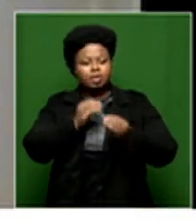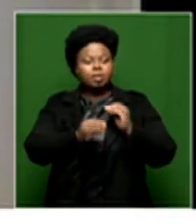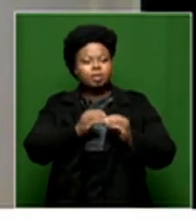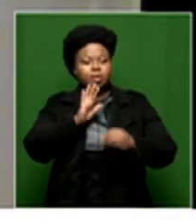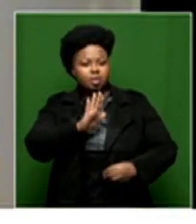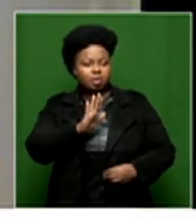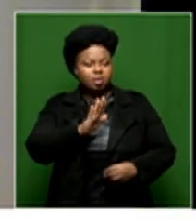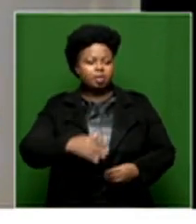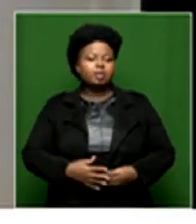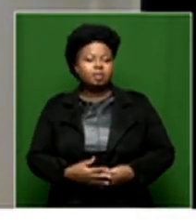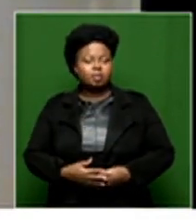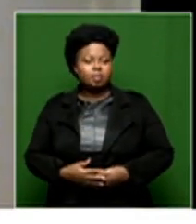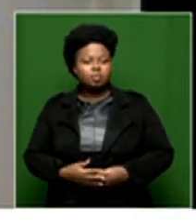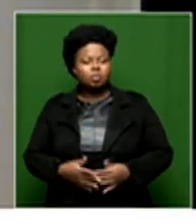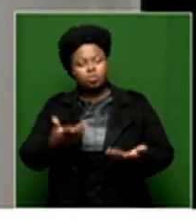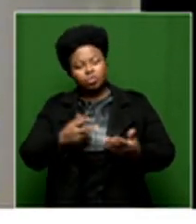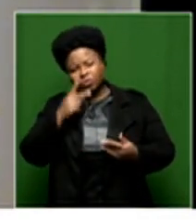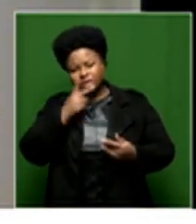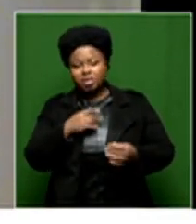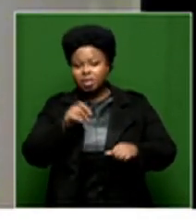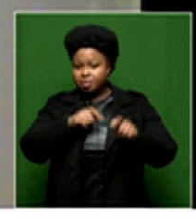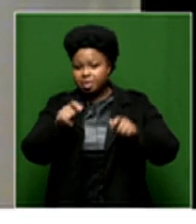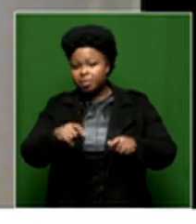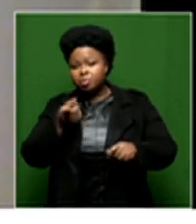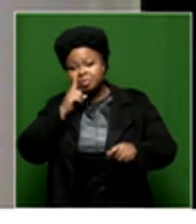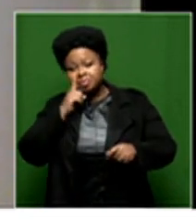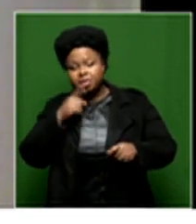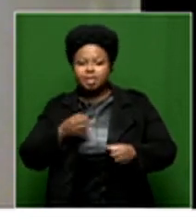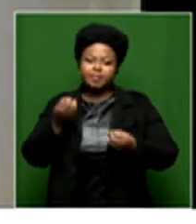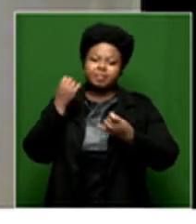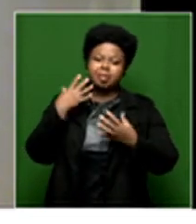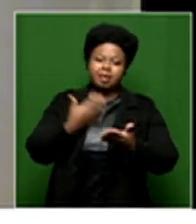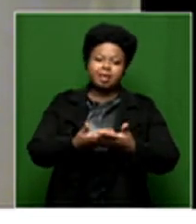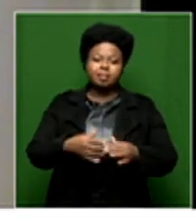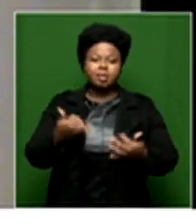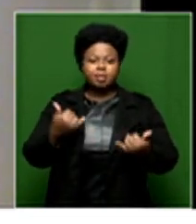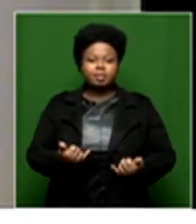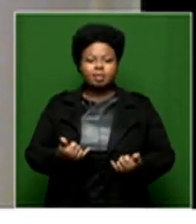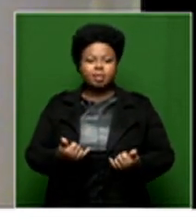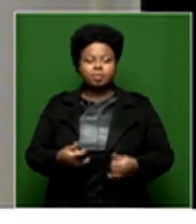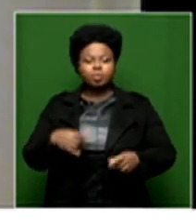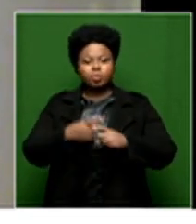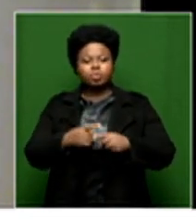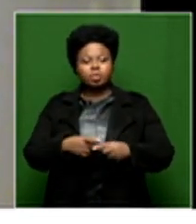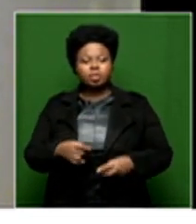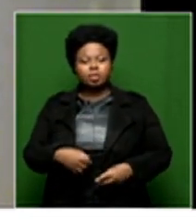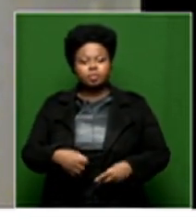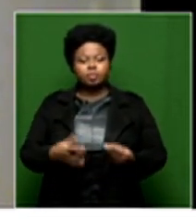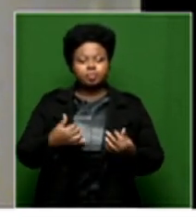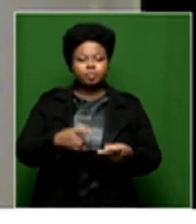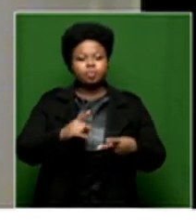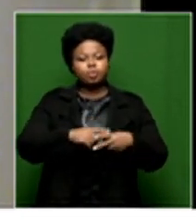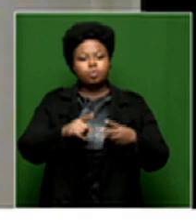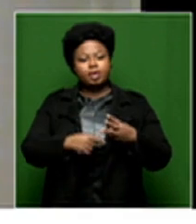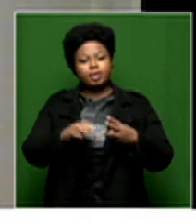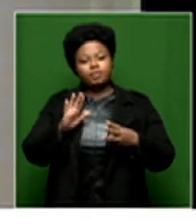try the product and getting feedback. We are currently in 4 outlets at the moment,